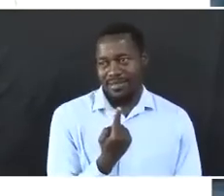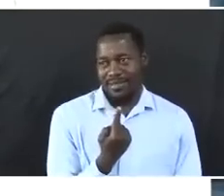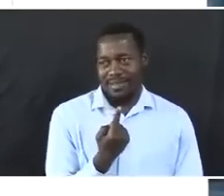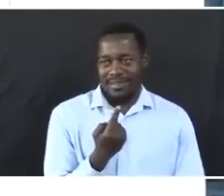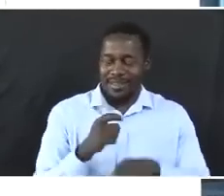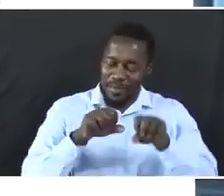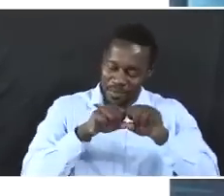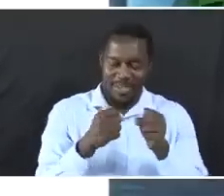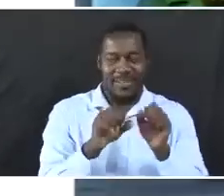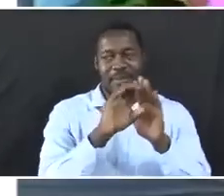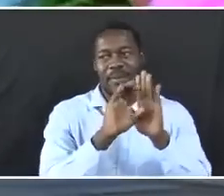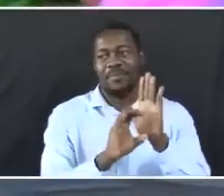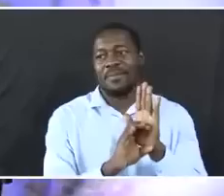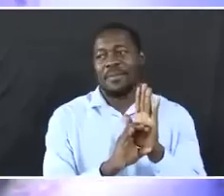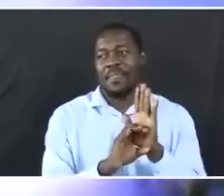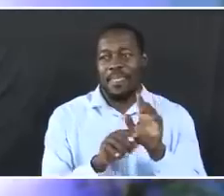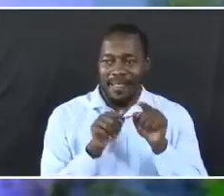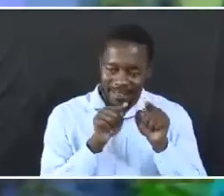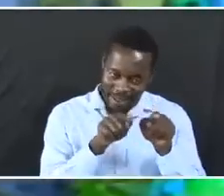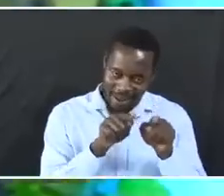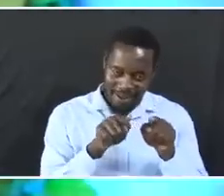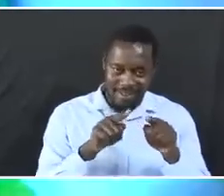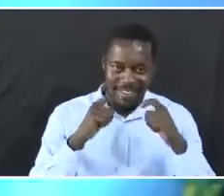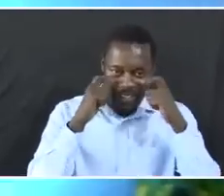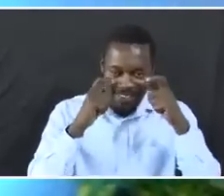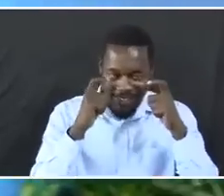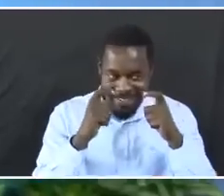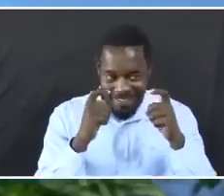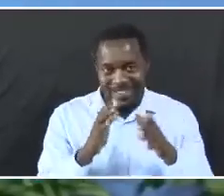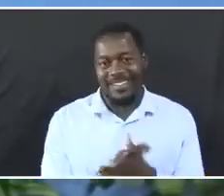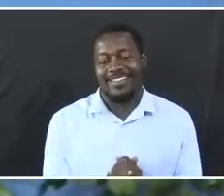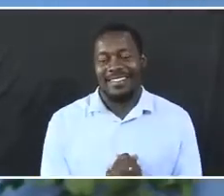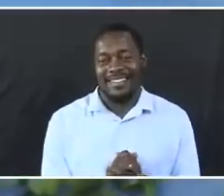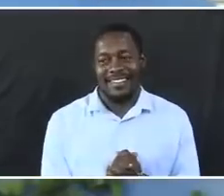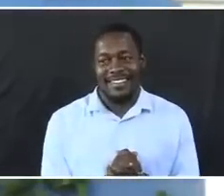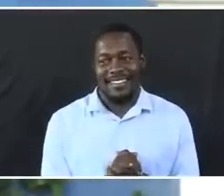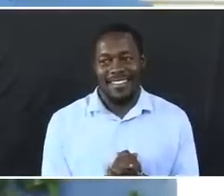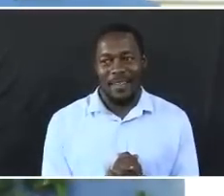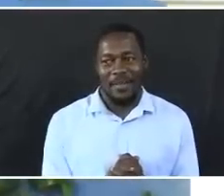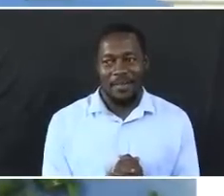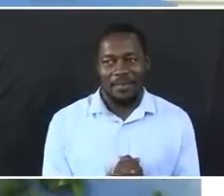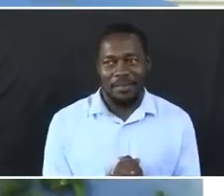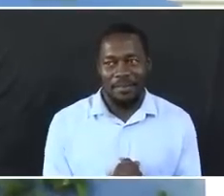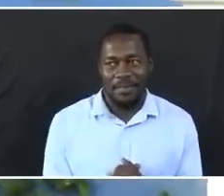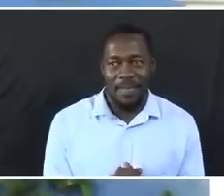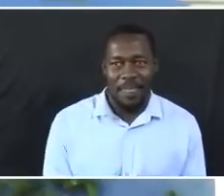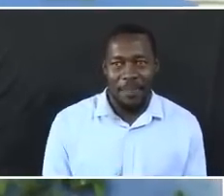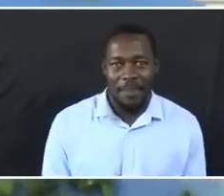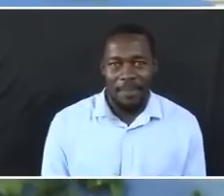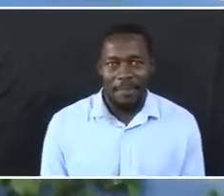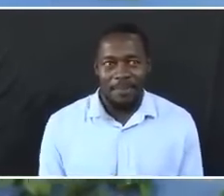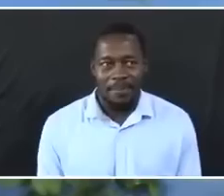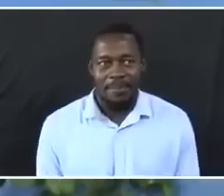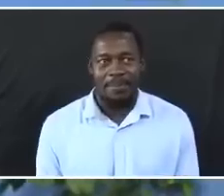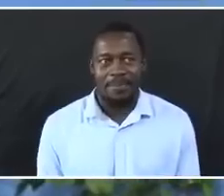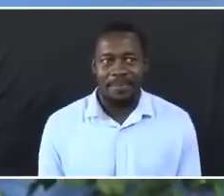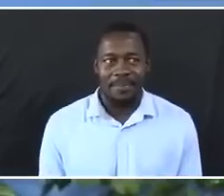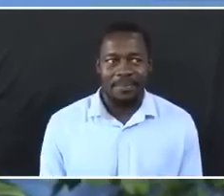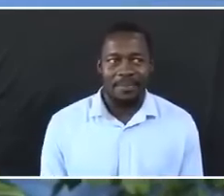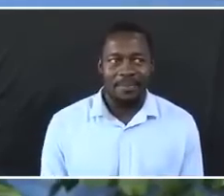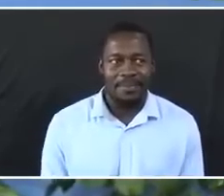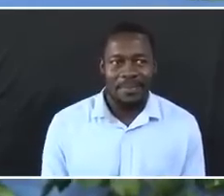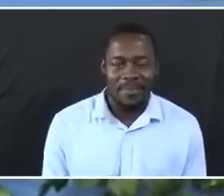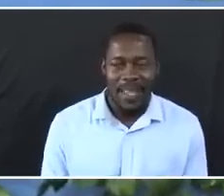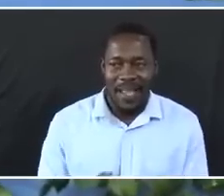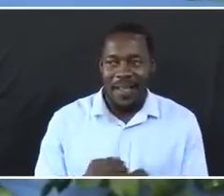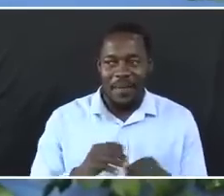And that is why I said, when it begins to go down south, tie a knot on that